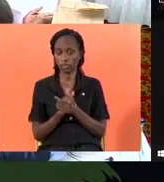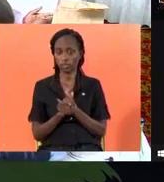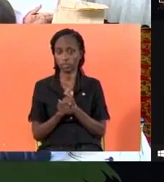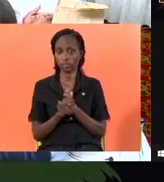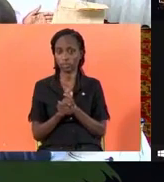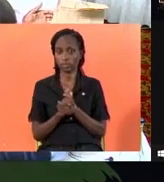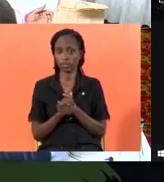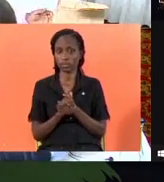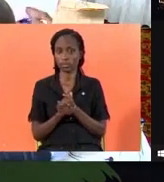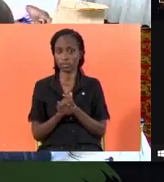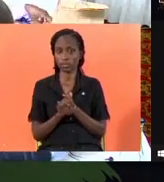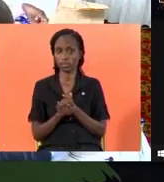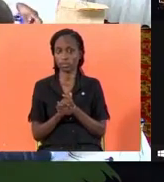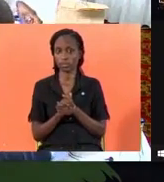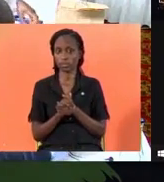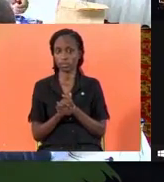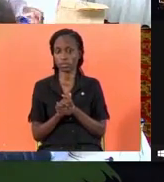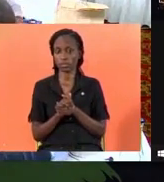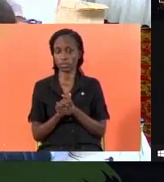is being known about in Africa